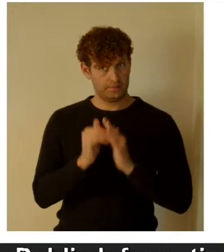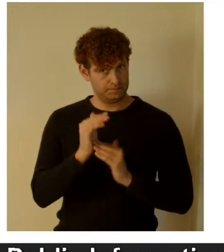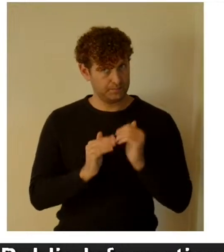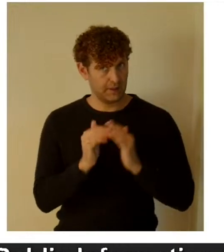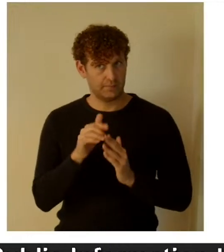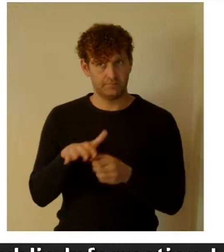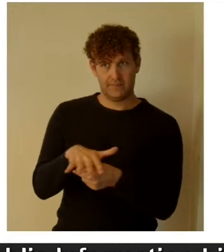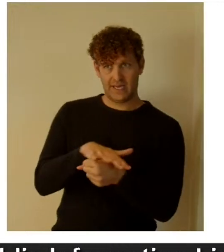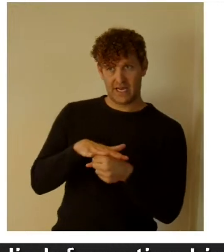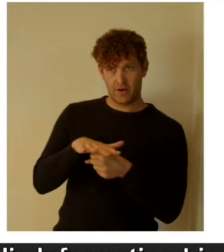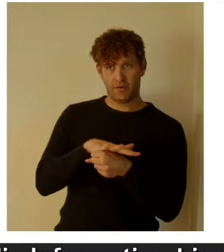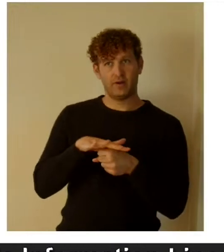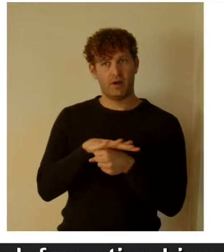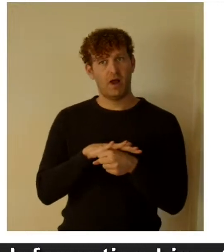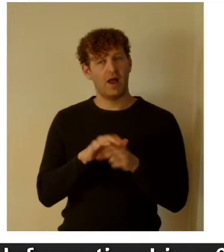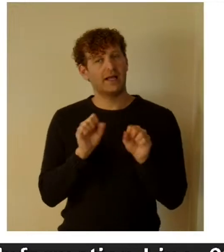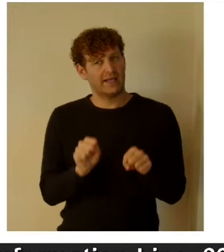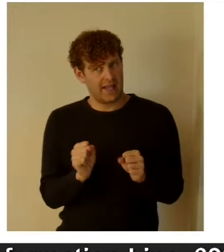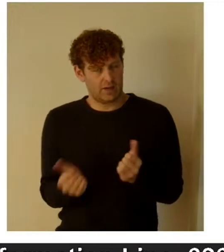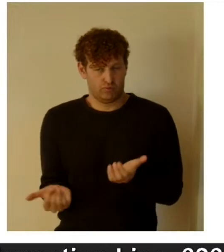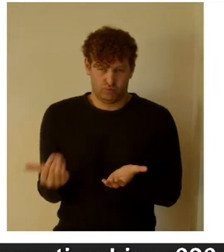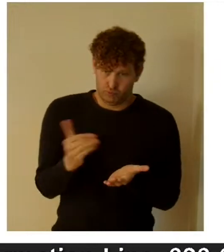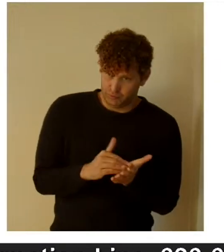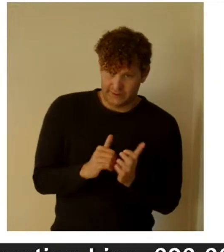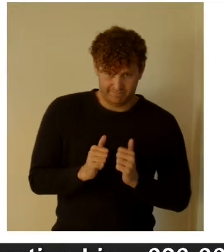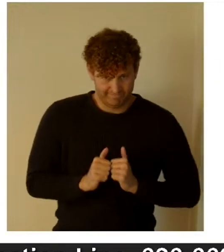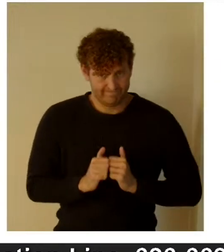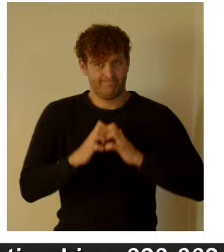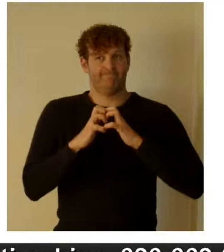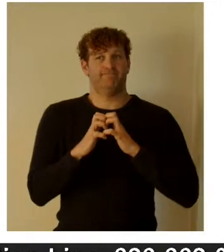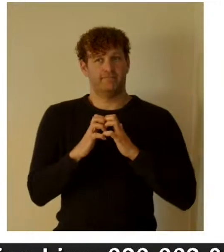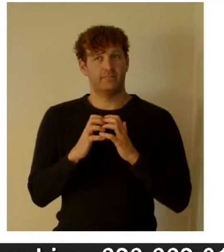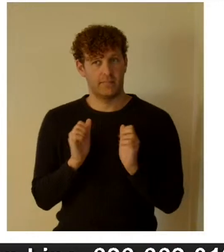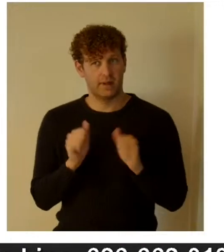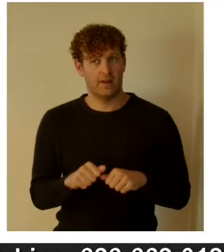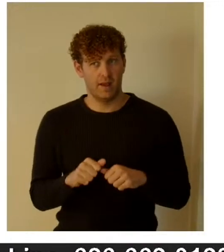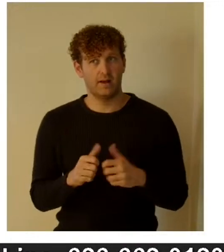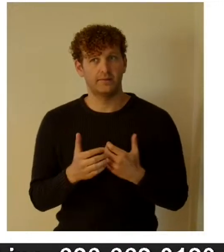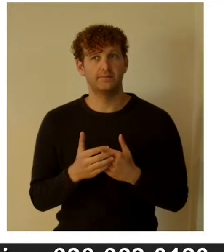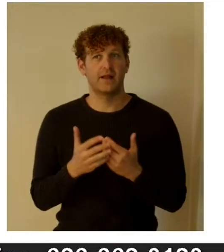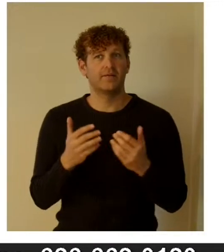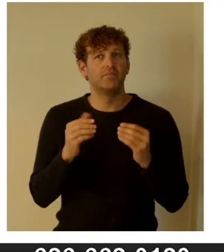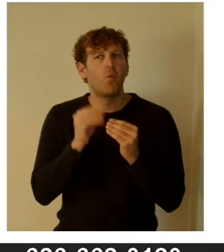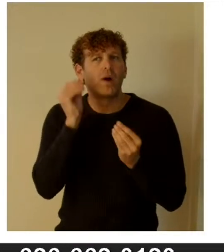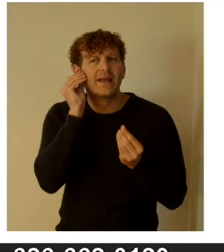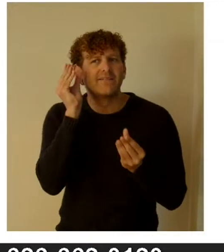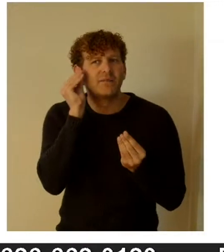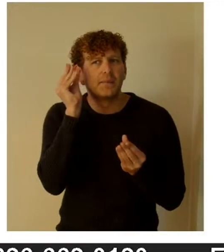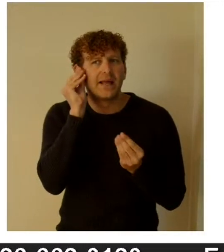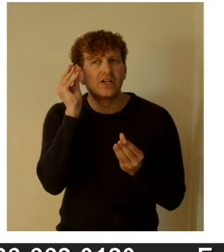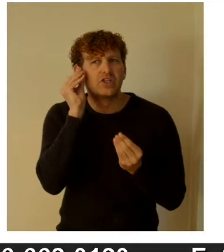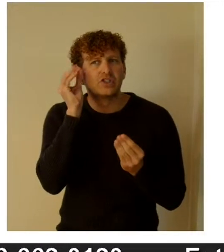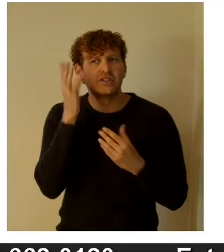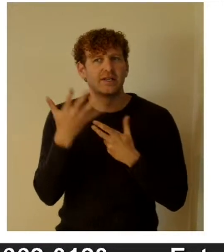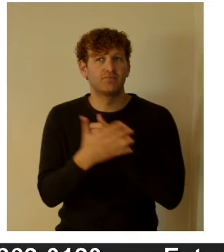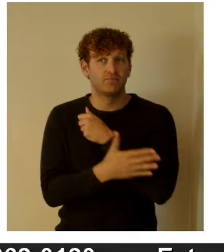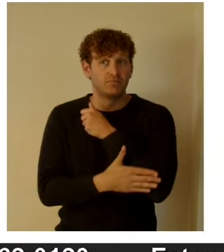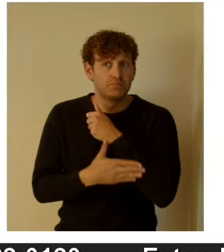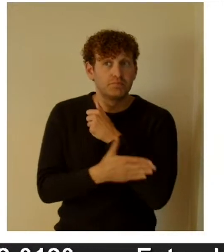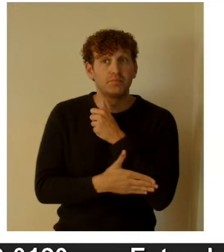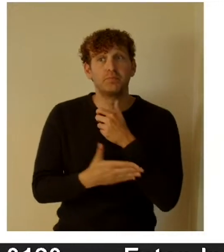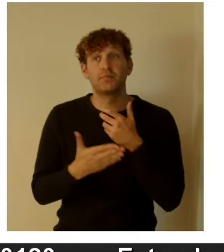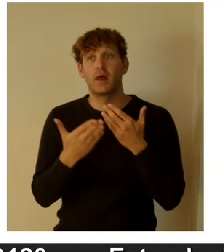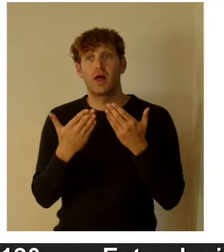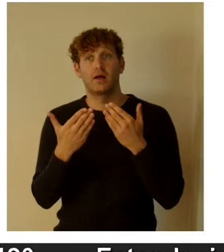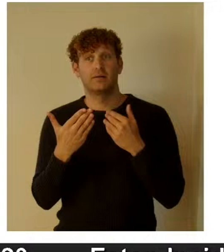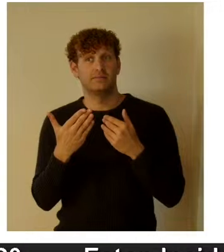for reconstruction. And we will have more information about reconstruction at our LA County Public Works and Regional Planning site that